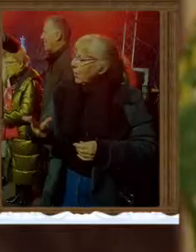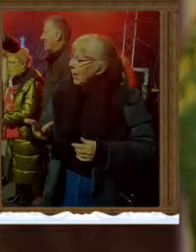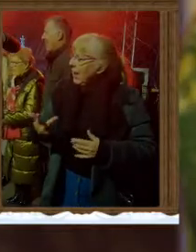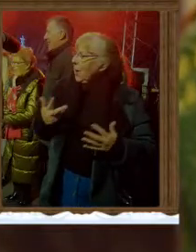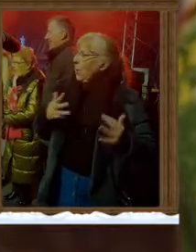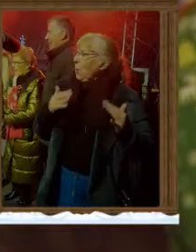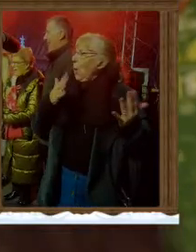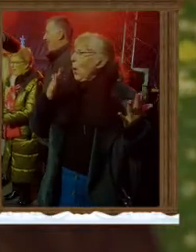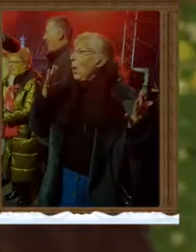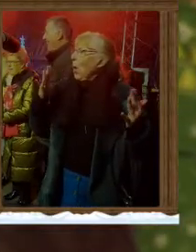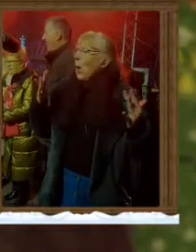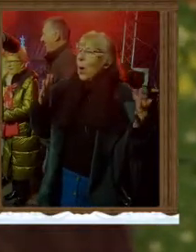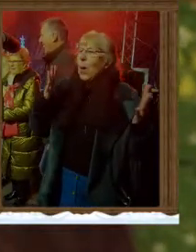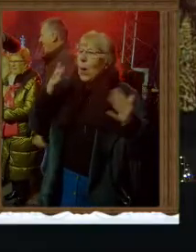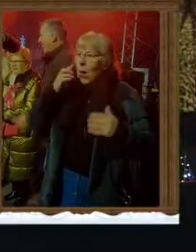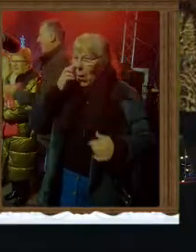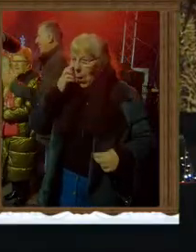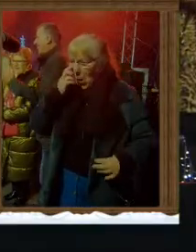1, 2, 3.